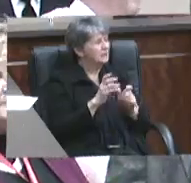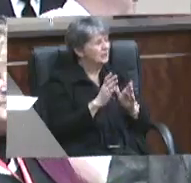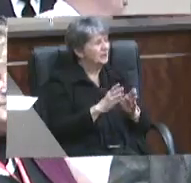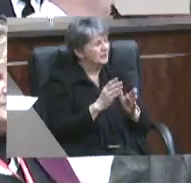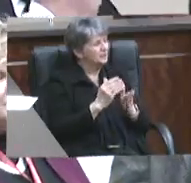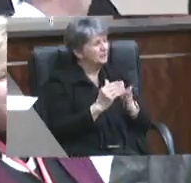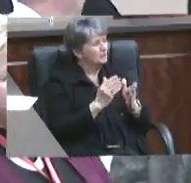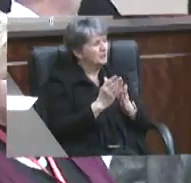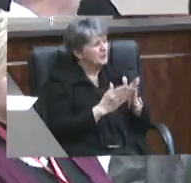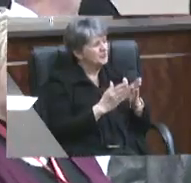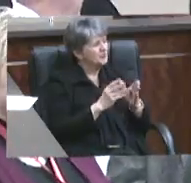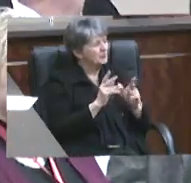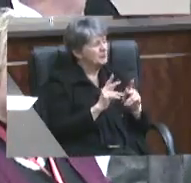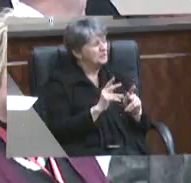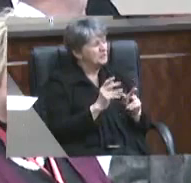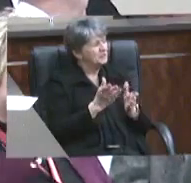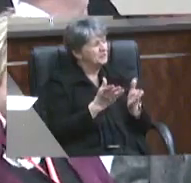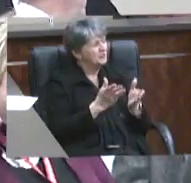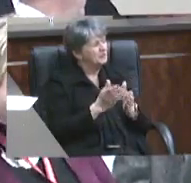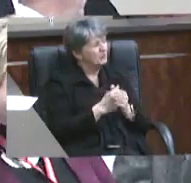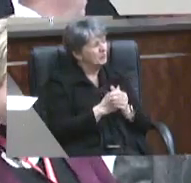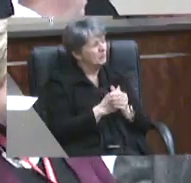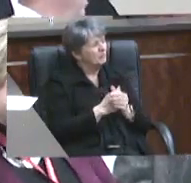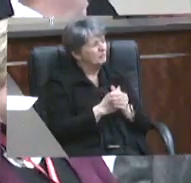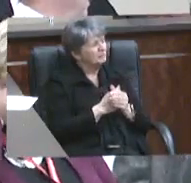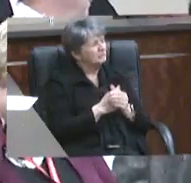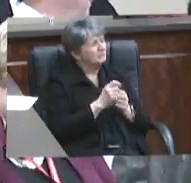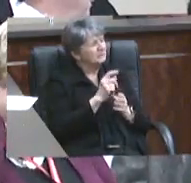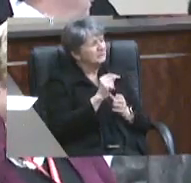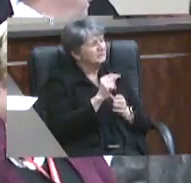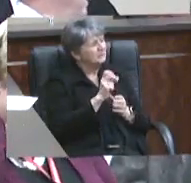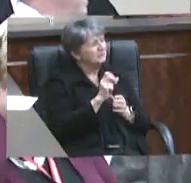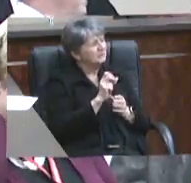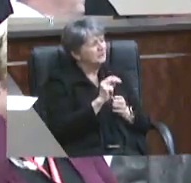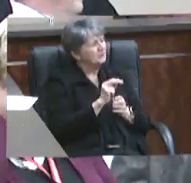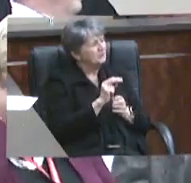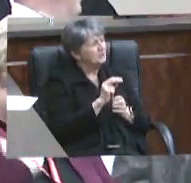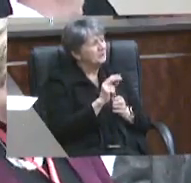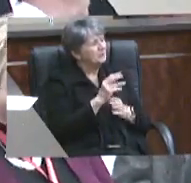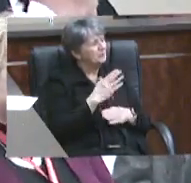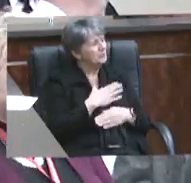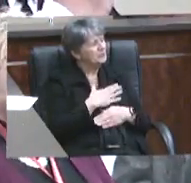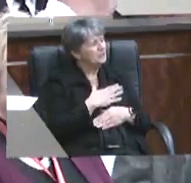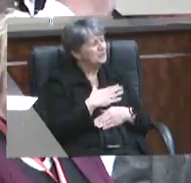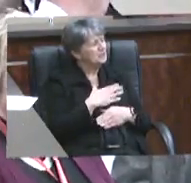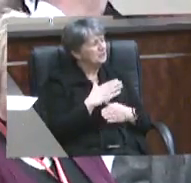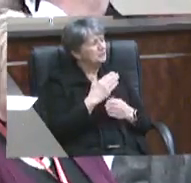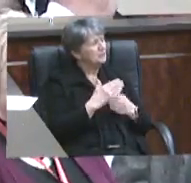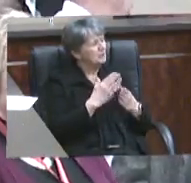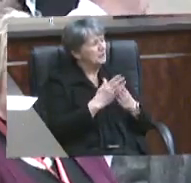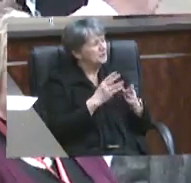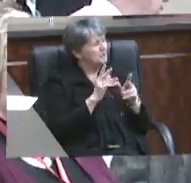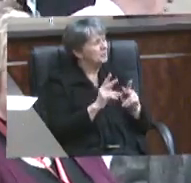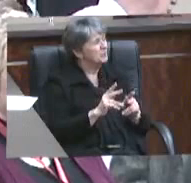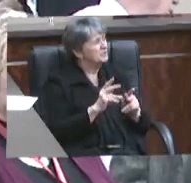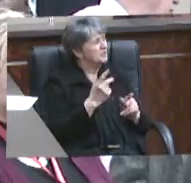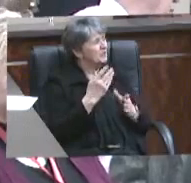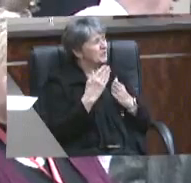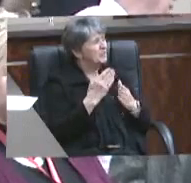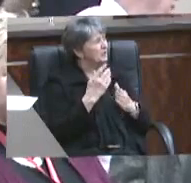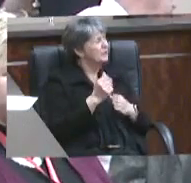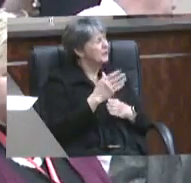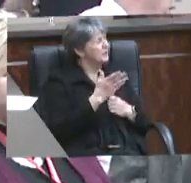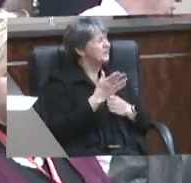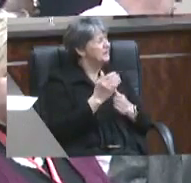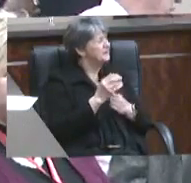Just token of appreciation from the ladies in Budget and Personnel. And I just want to thank you. All the things that Mr.